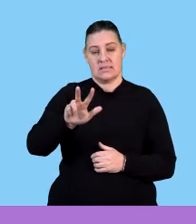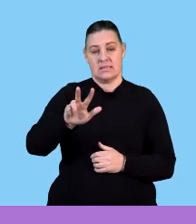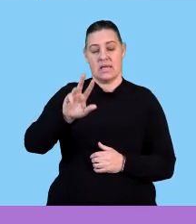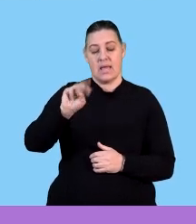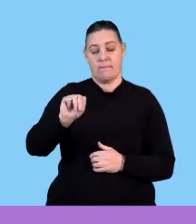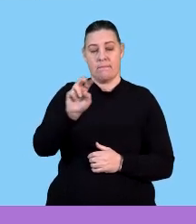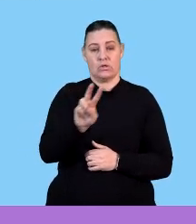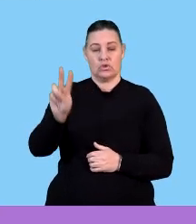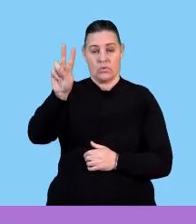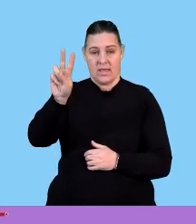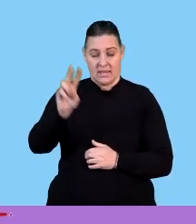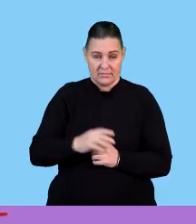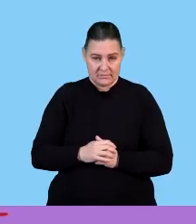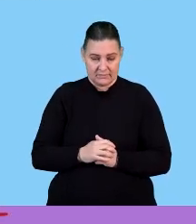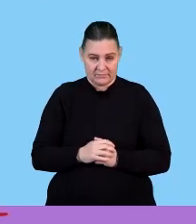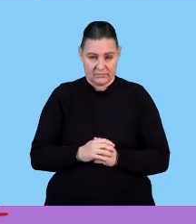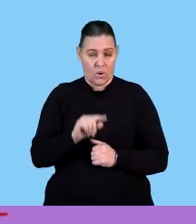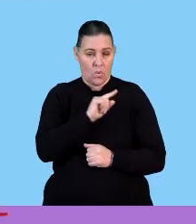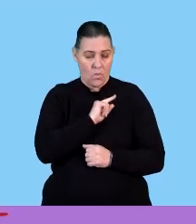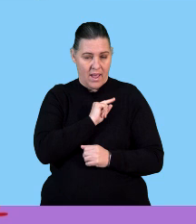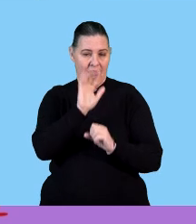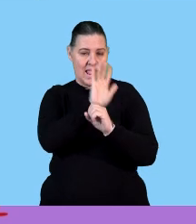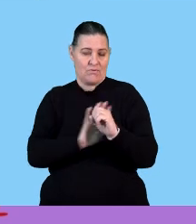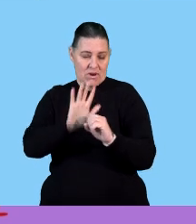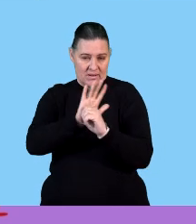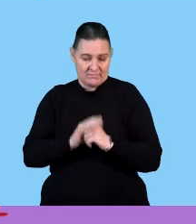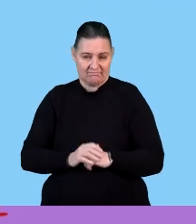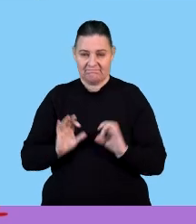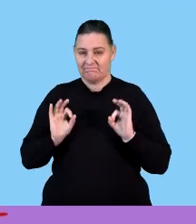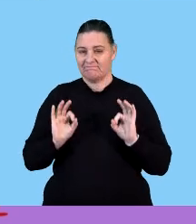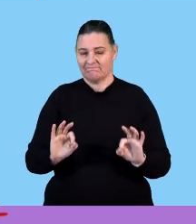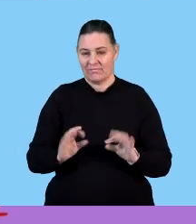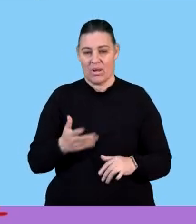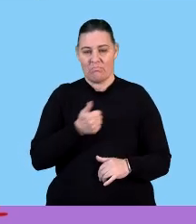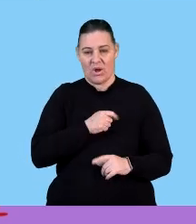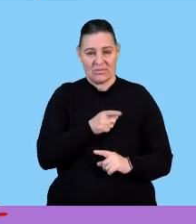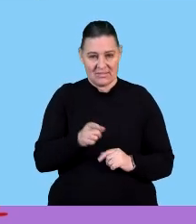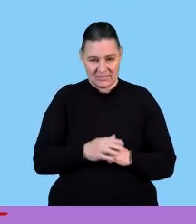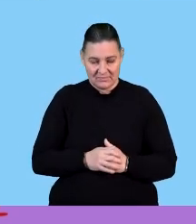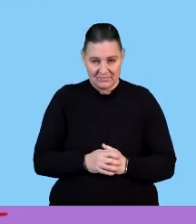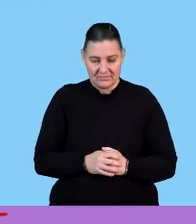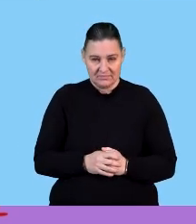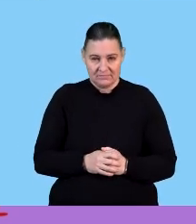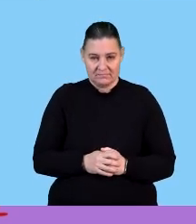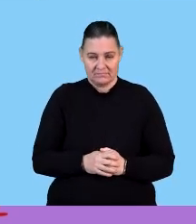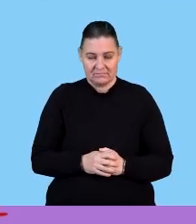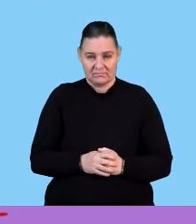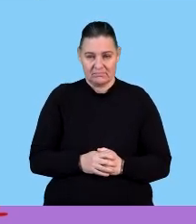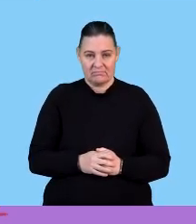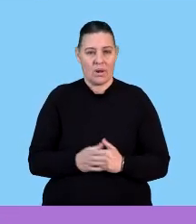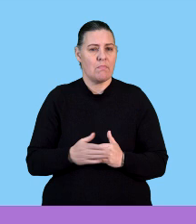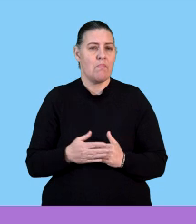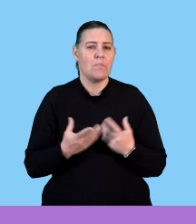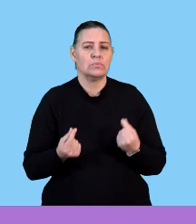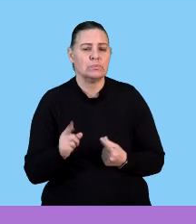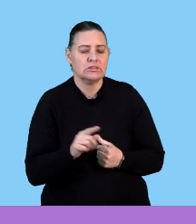71,88 meters squared, because we're talking area. Excellent. Proud of you guys. So let's